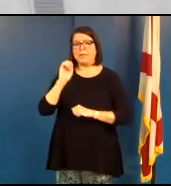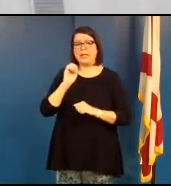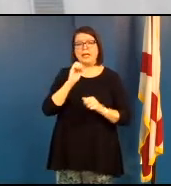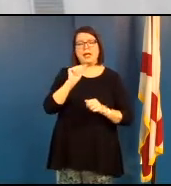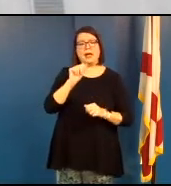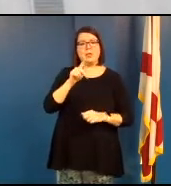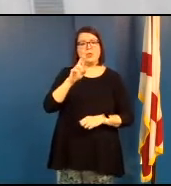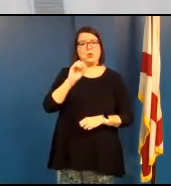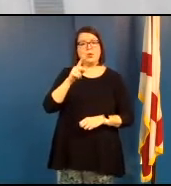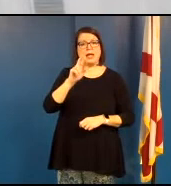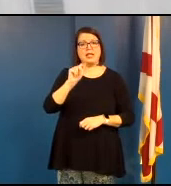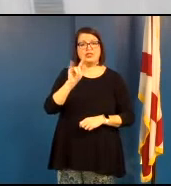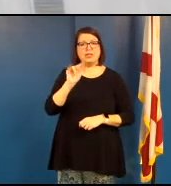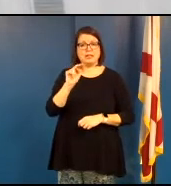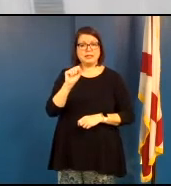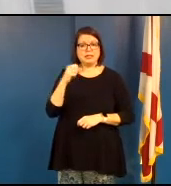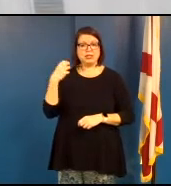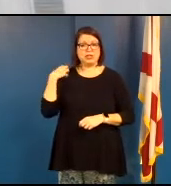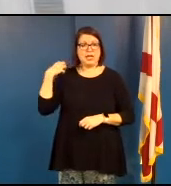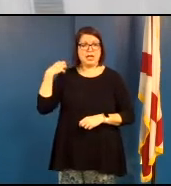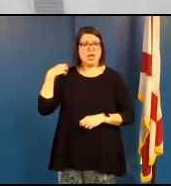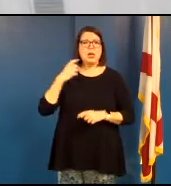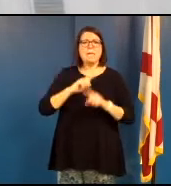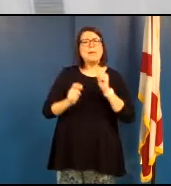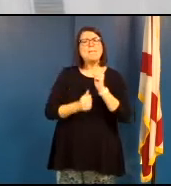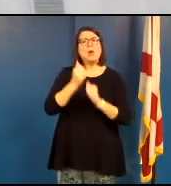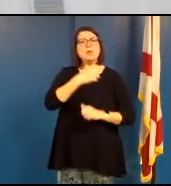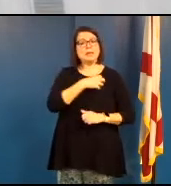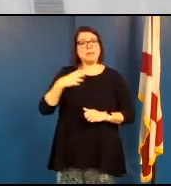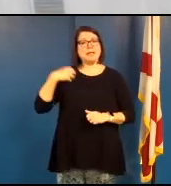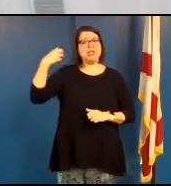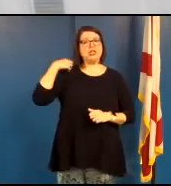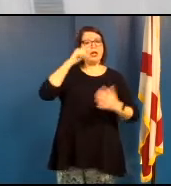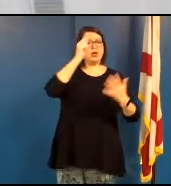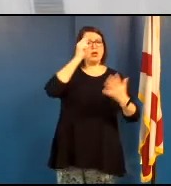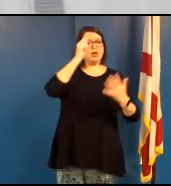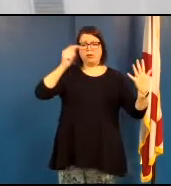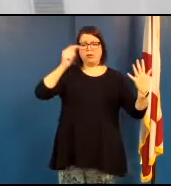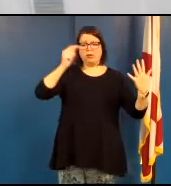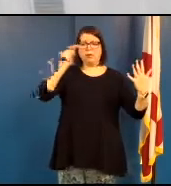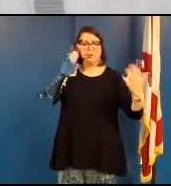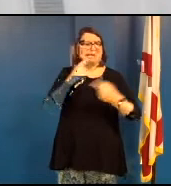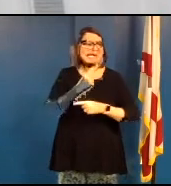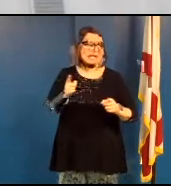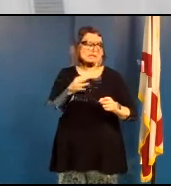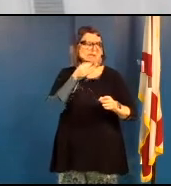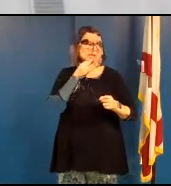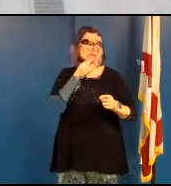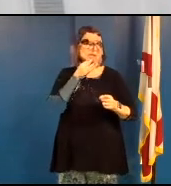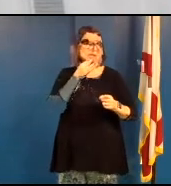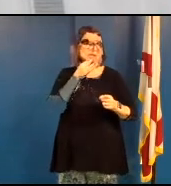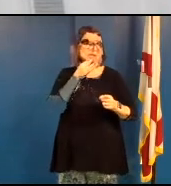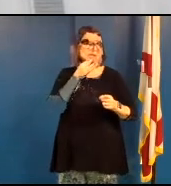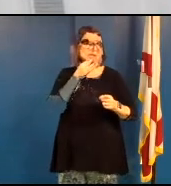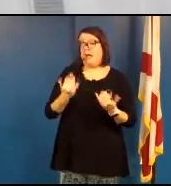But usually they announce those chairs in both the House and Senate once organizational session happens. It may come out today, but it may not come out for a couple weeks as they continue to